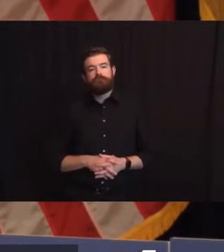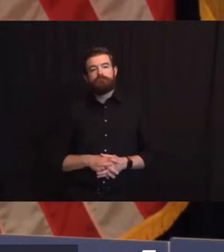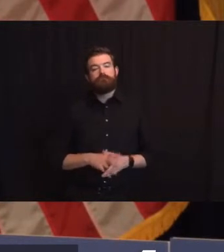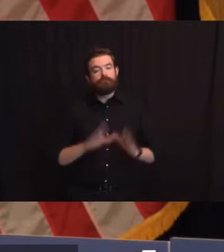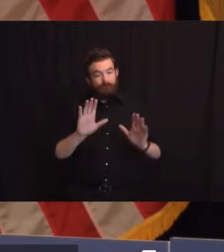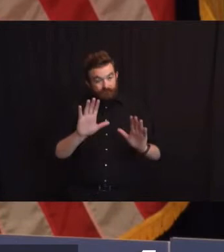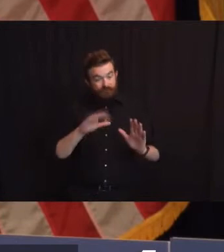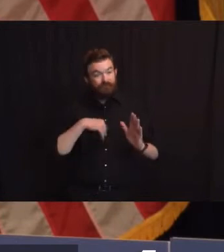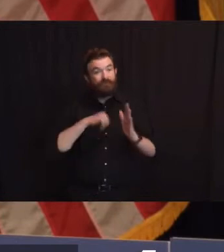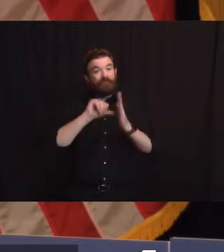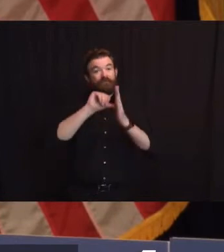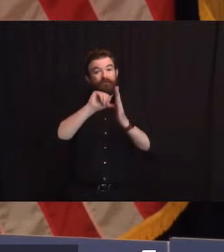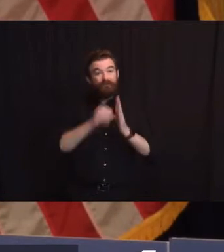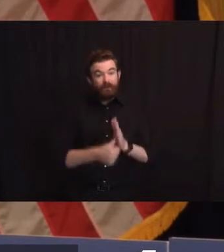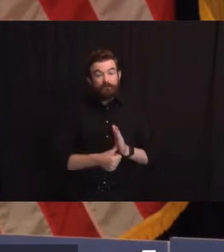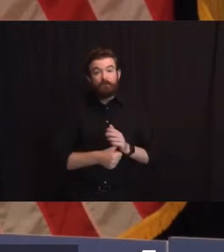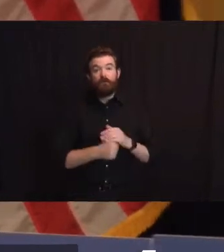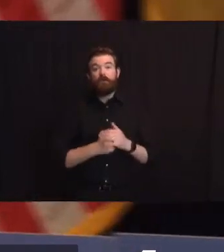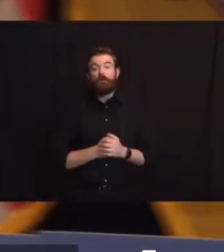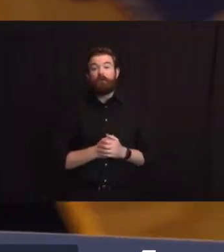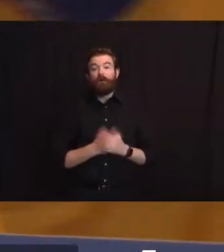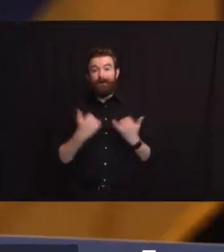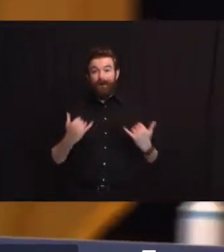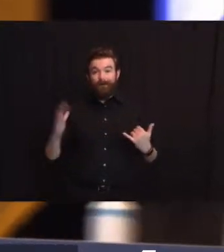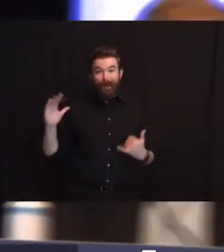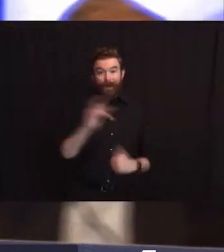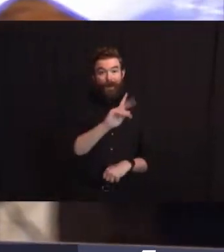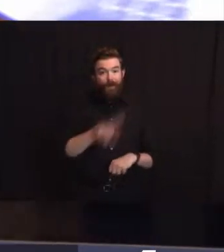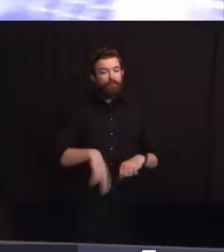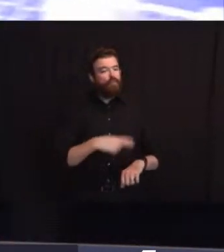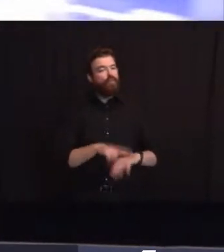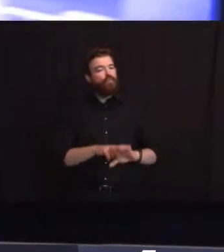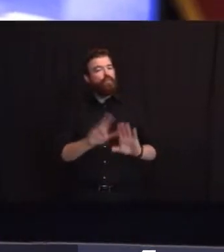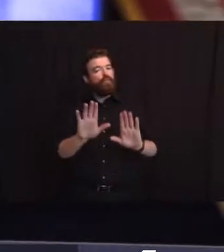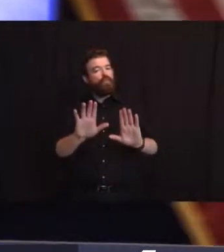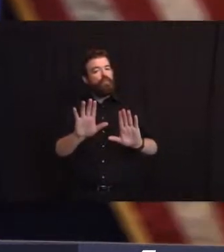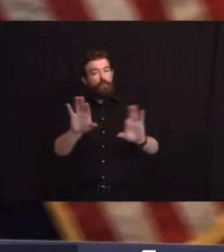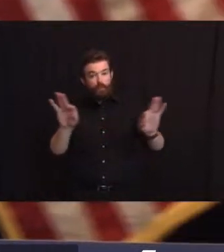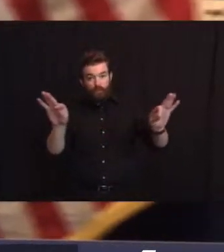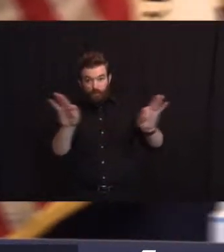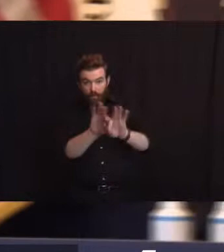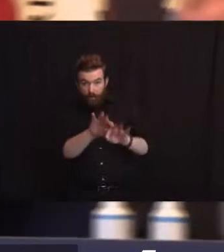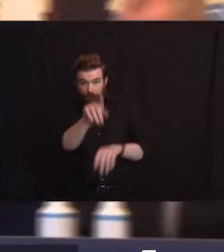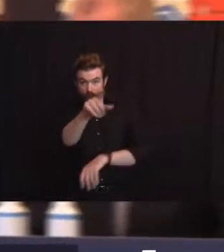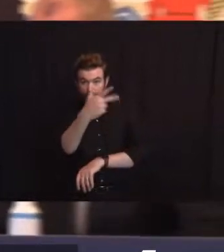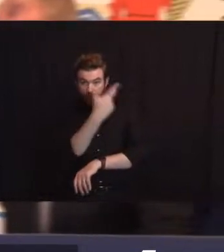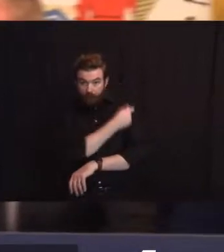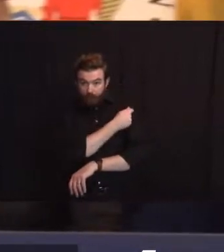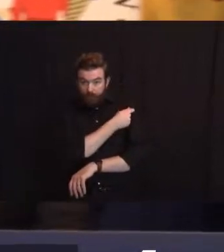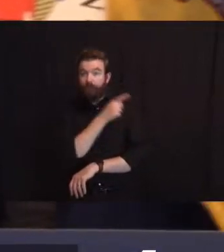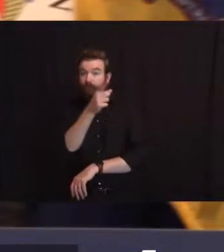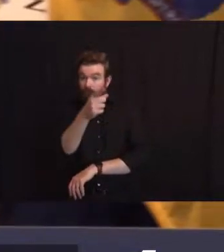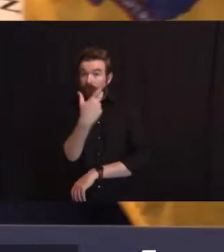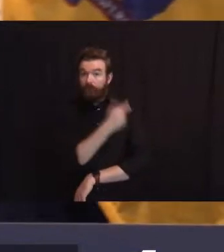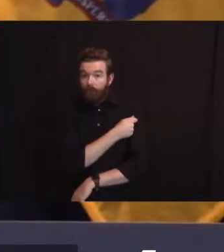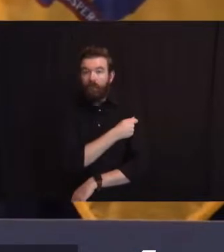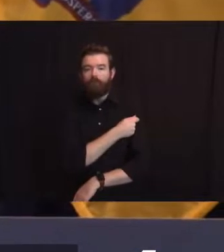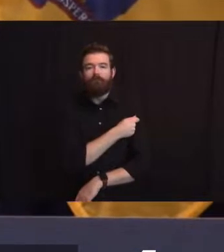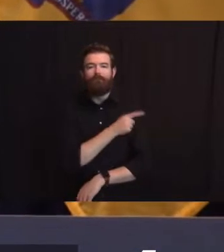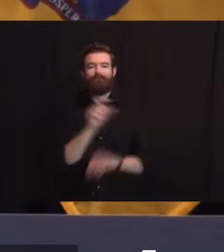carrot. I would just say we announced, Judy and Tina, that 70 people were admitted to the hospital yesterday,